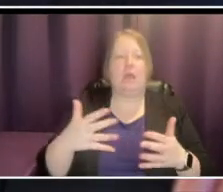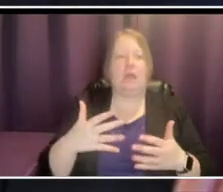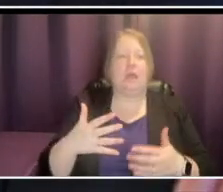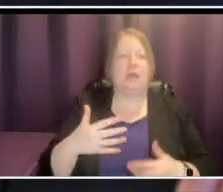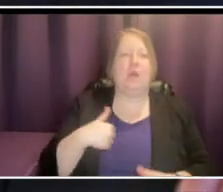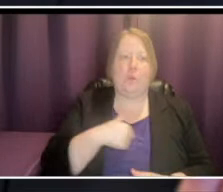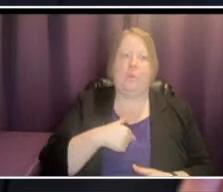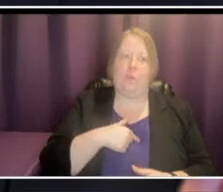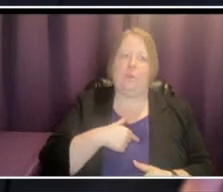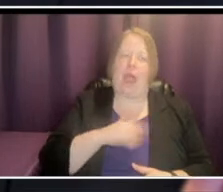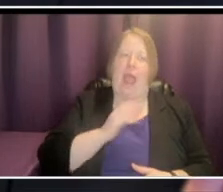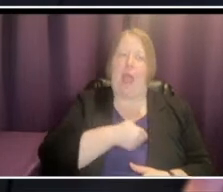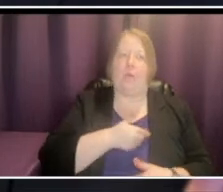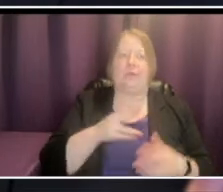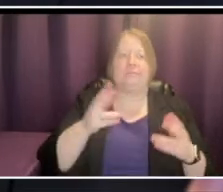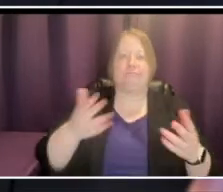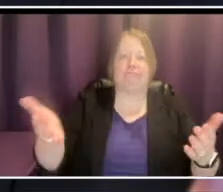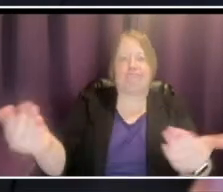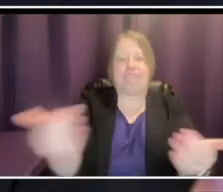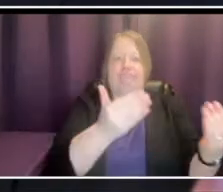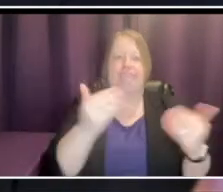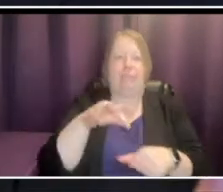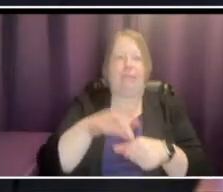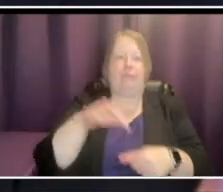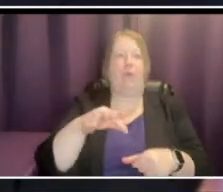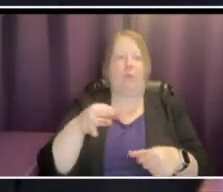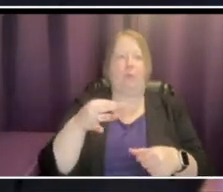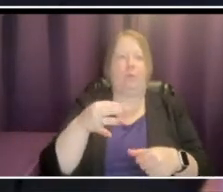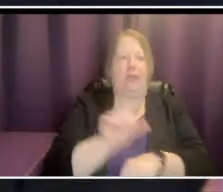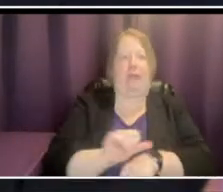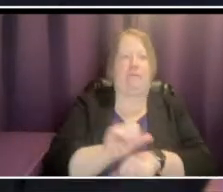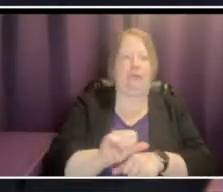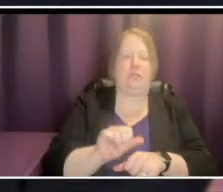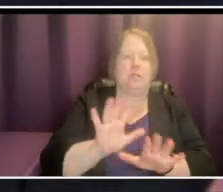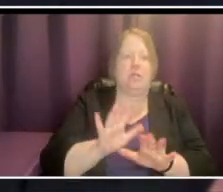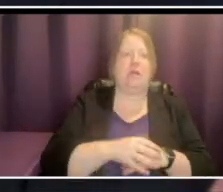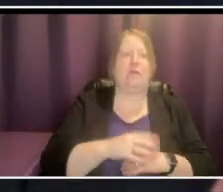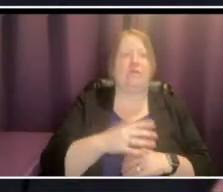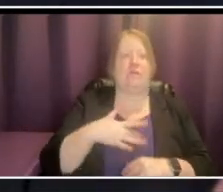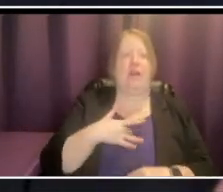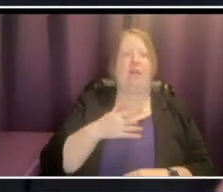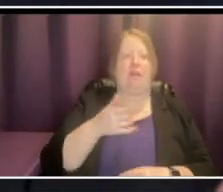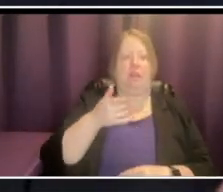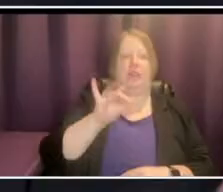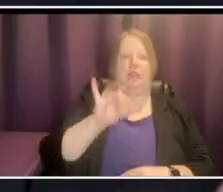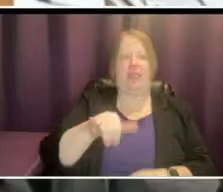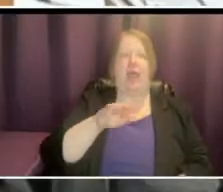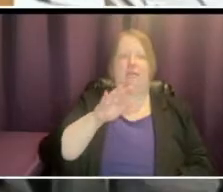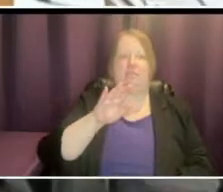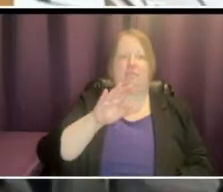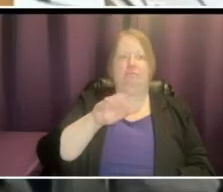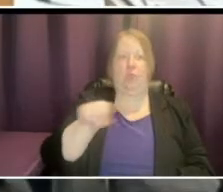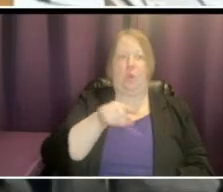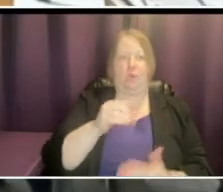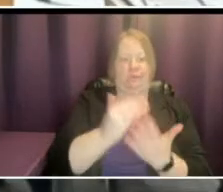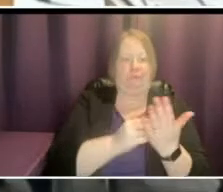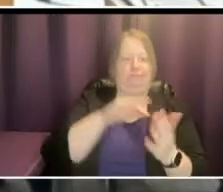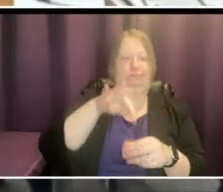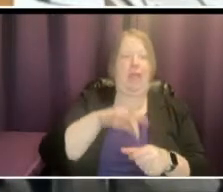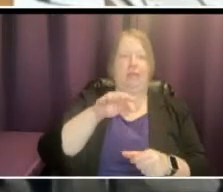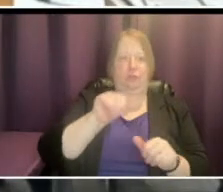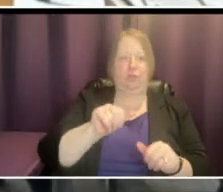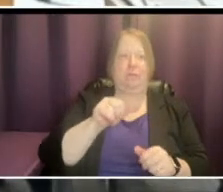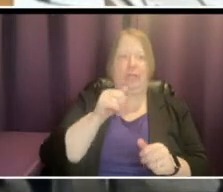vote effort and that, you know, mail-in ballots could be a good thing for us if we looked at it correctly. There was one